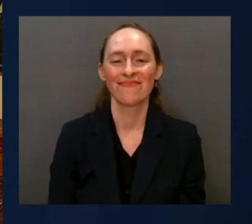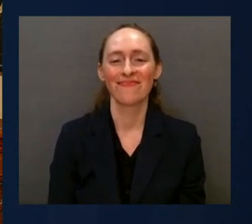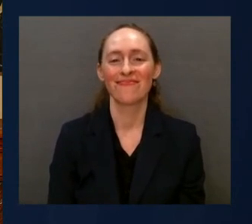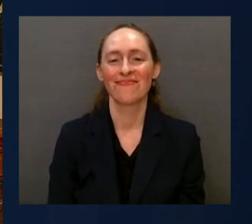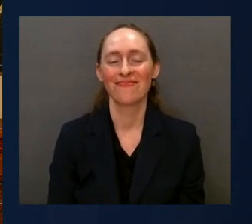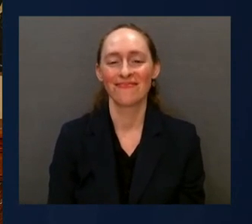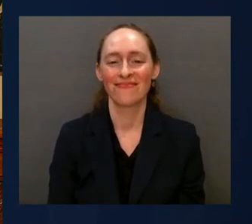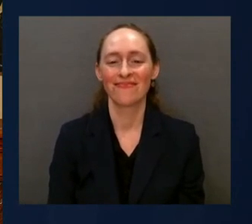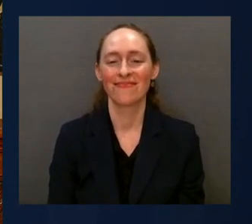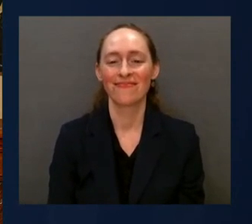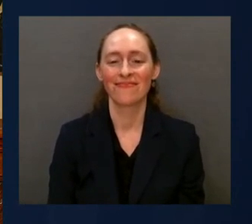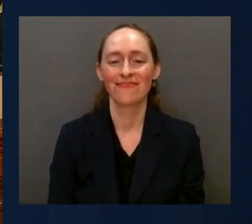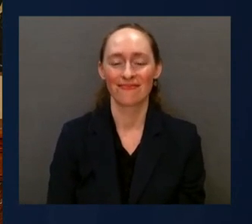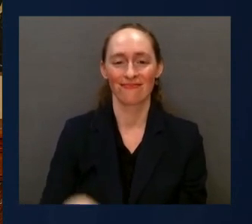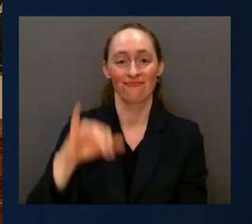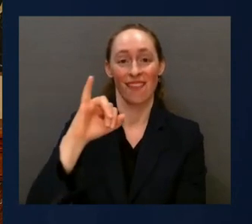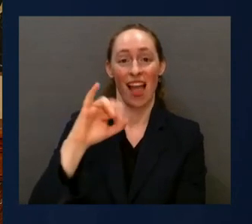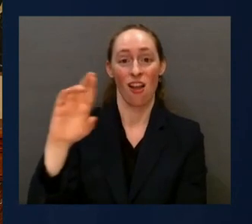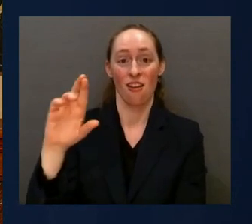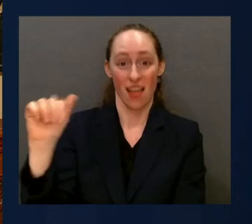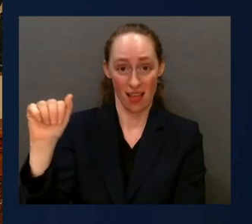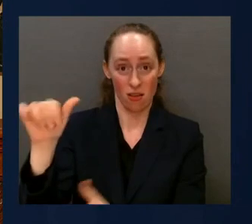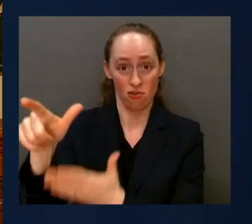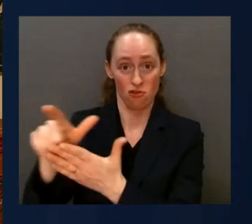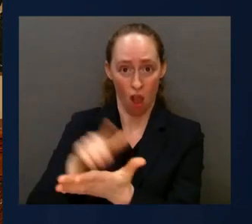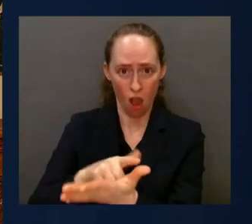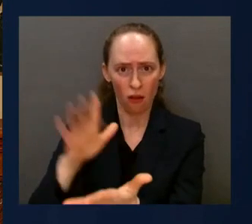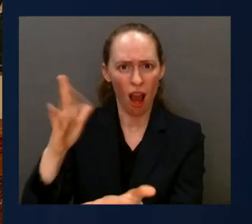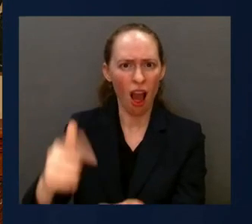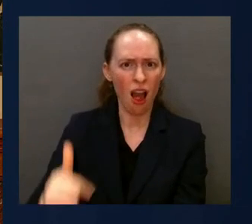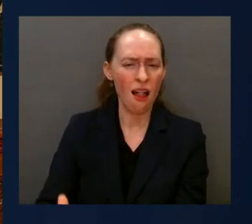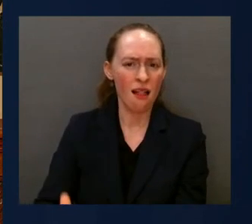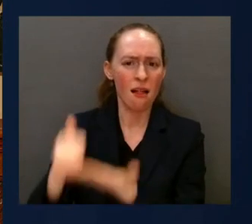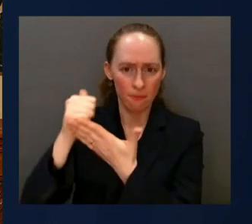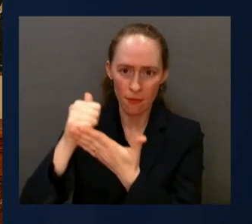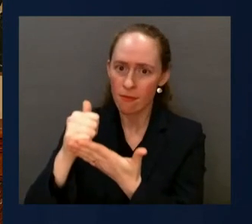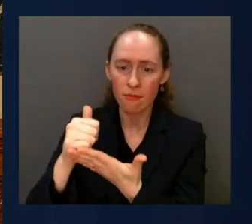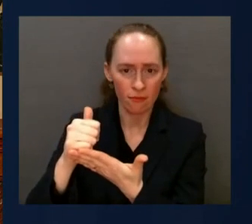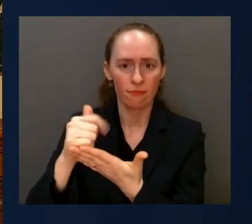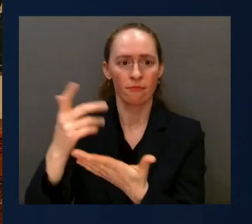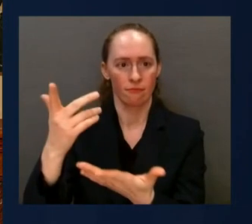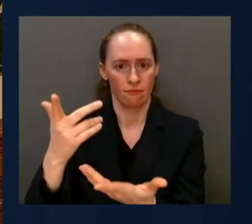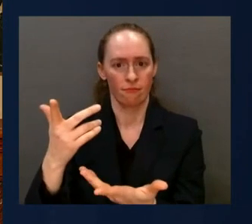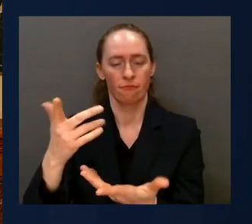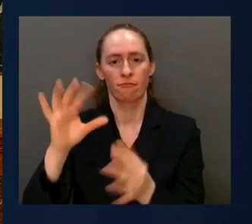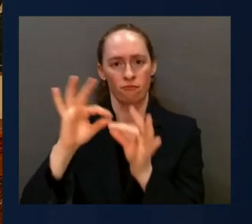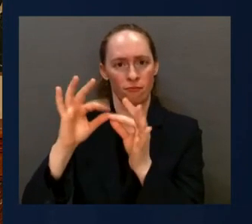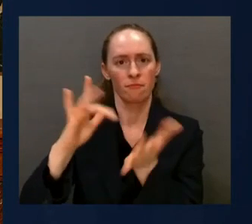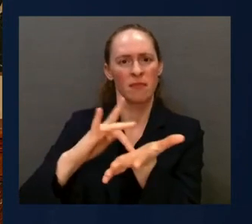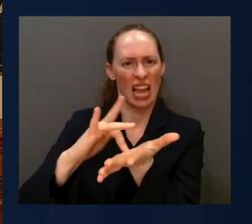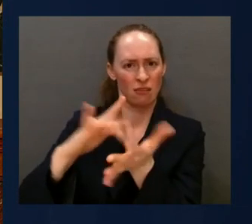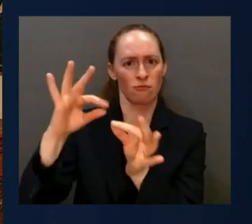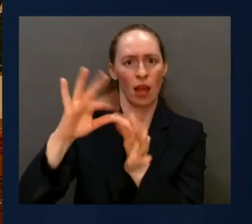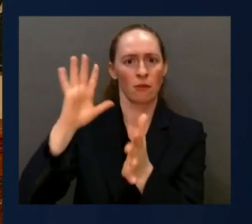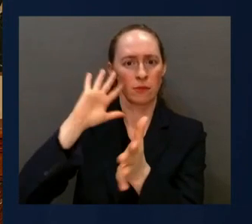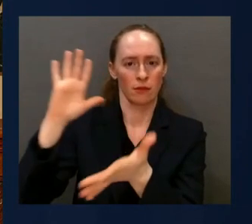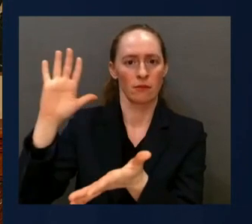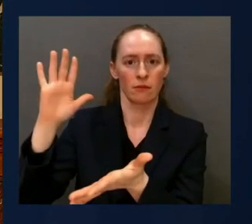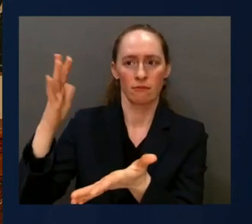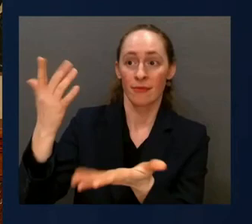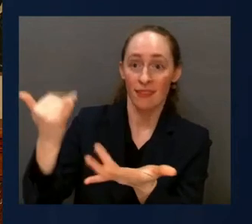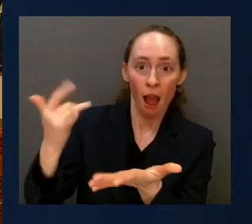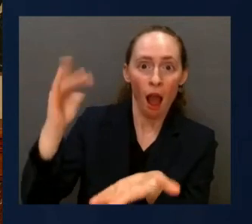2025. Costs, out-of-pocket drug costs for seniors on Medicare at a maximum of $2,000 a year. You don't have to pay more